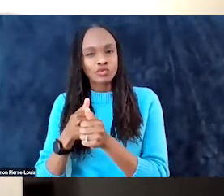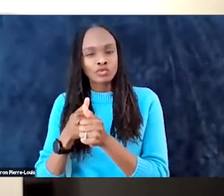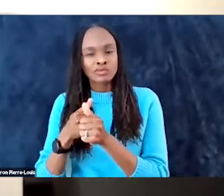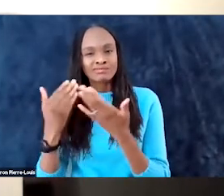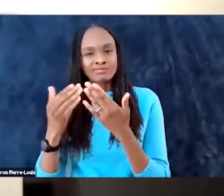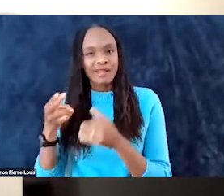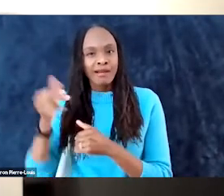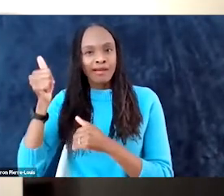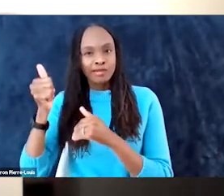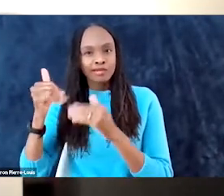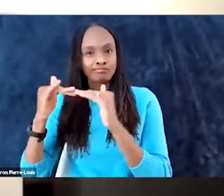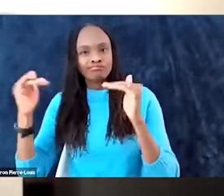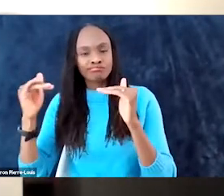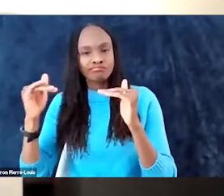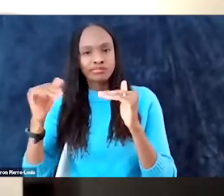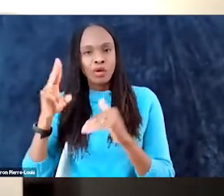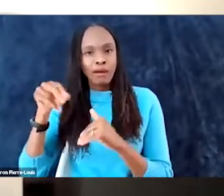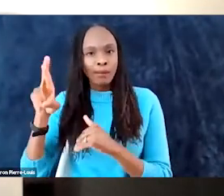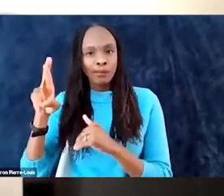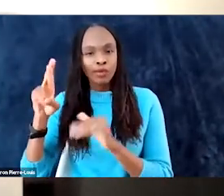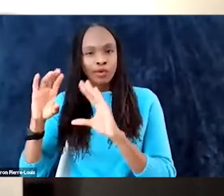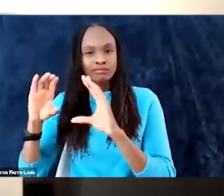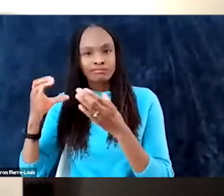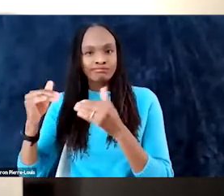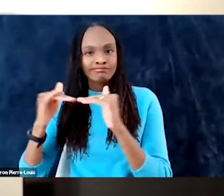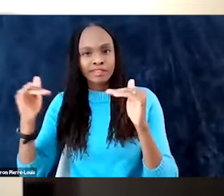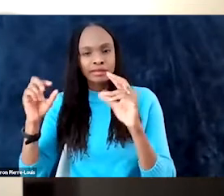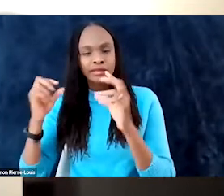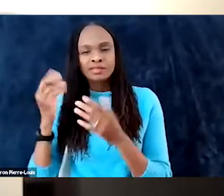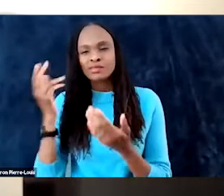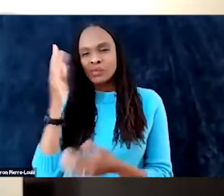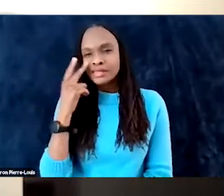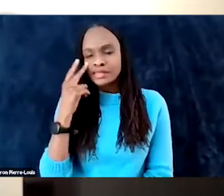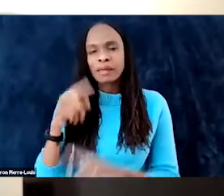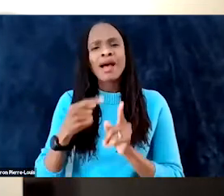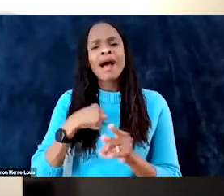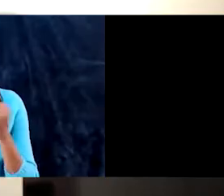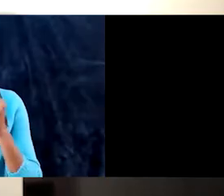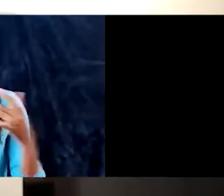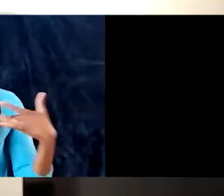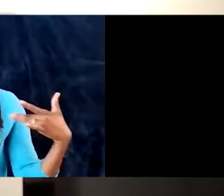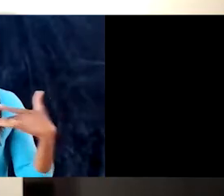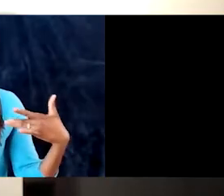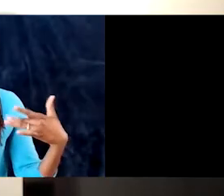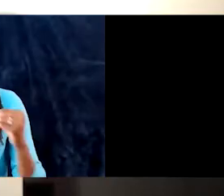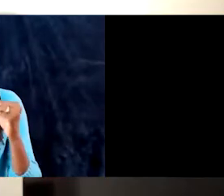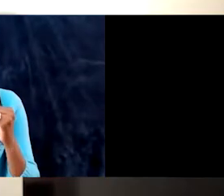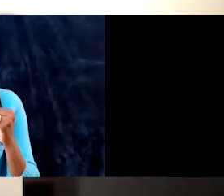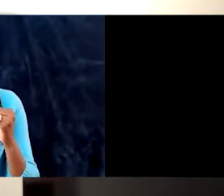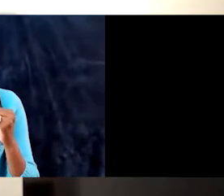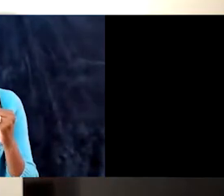we'll see what happens there. But I'm more concerned actually about the